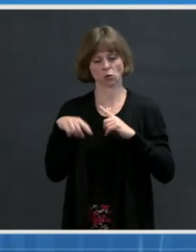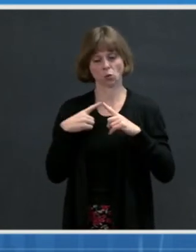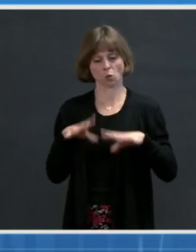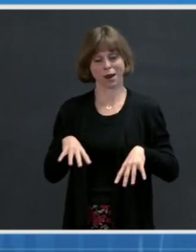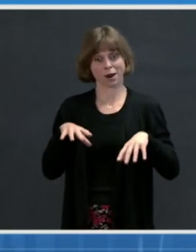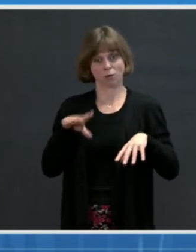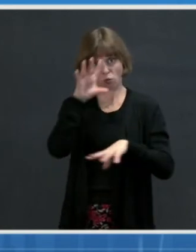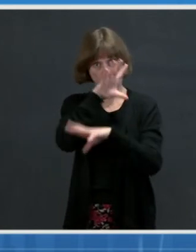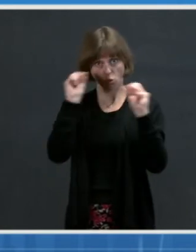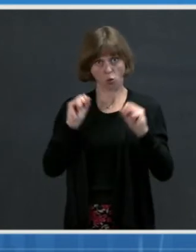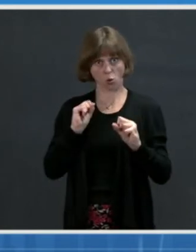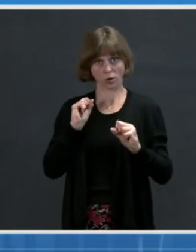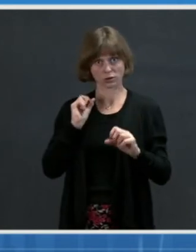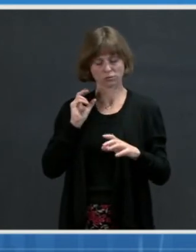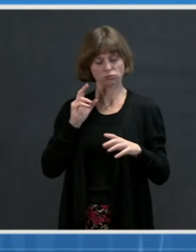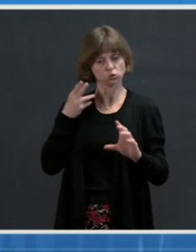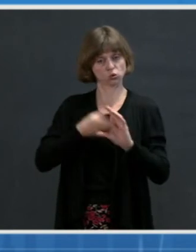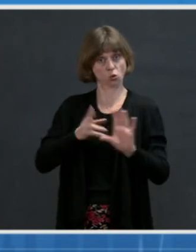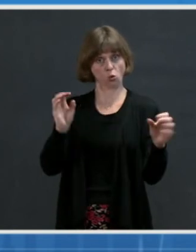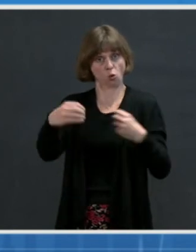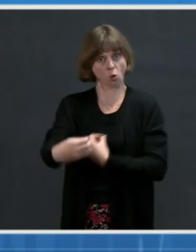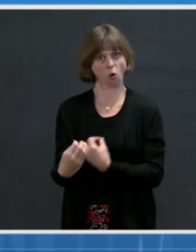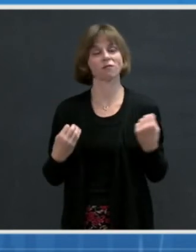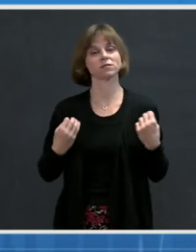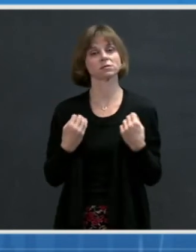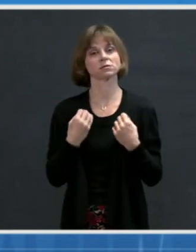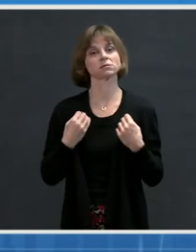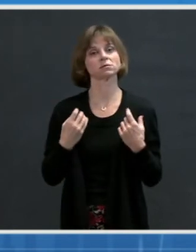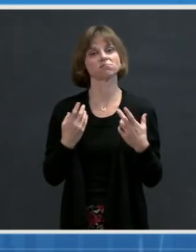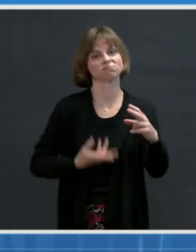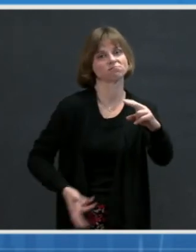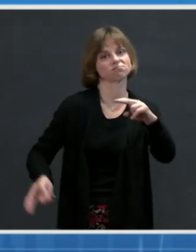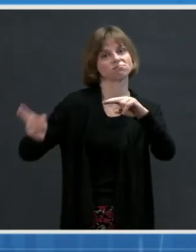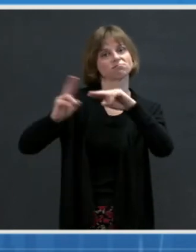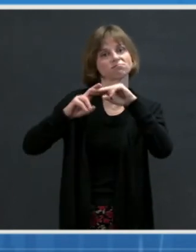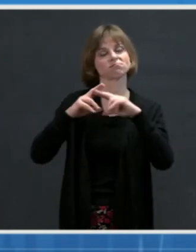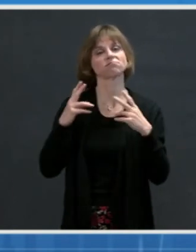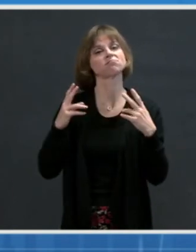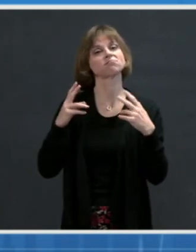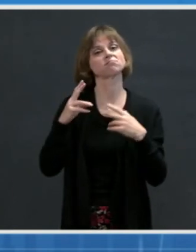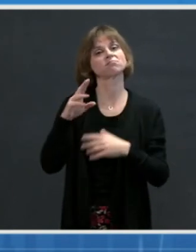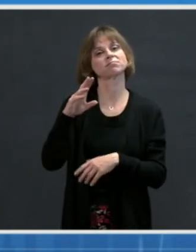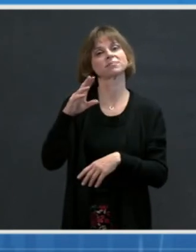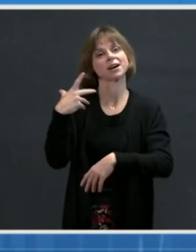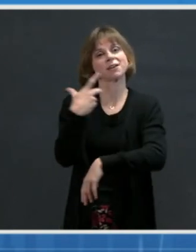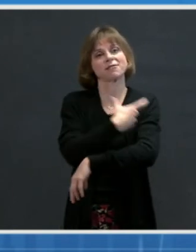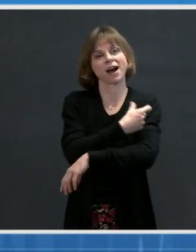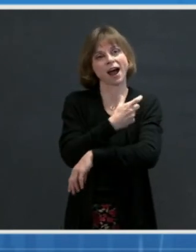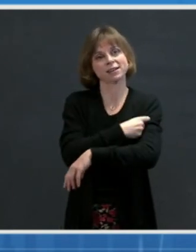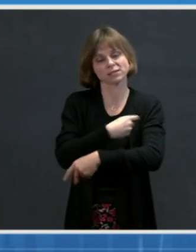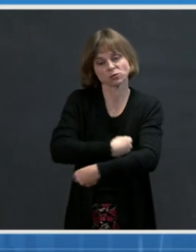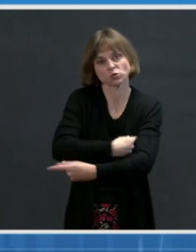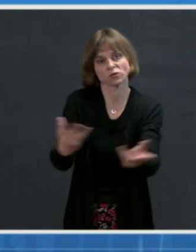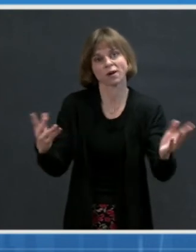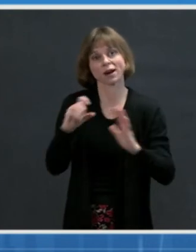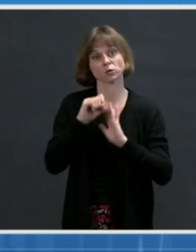to 14.5 million doses this week. That's an increase in vaccine allocations to states of